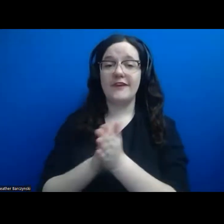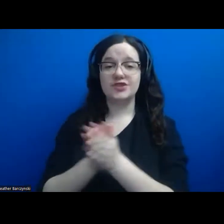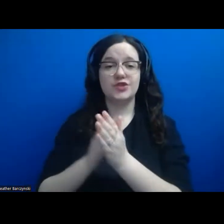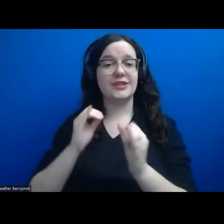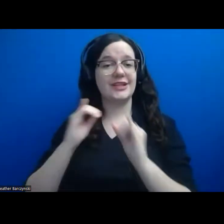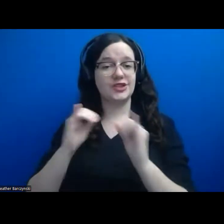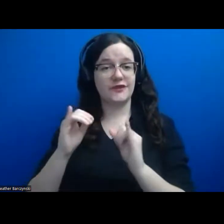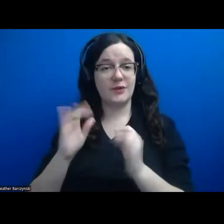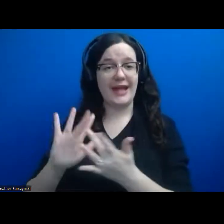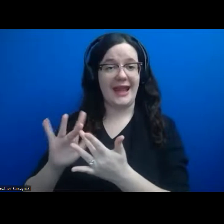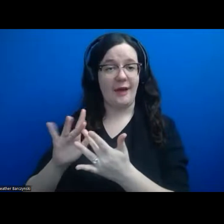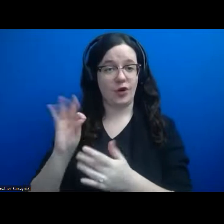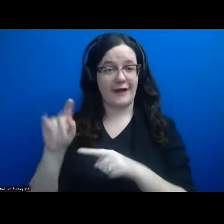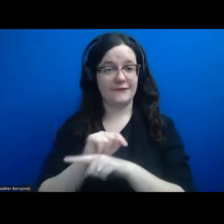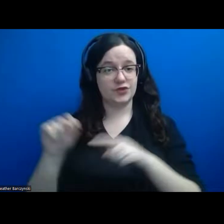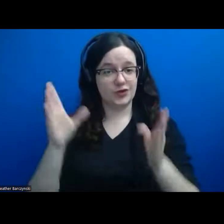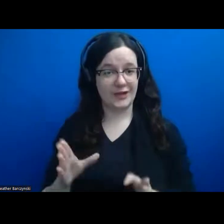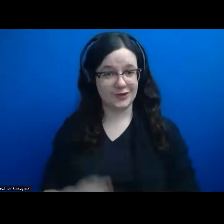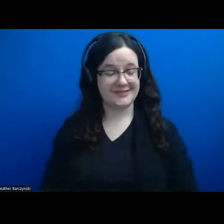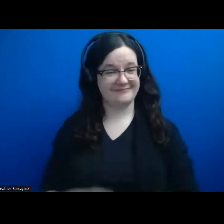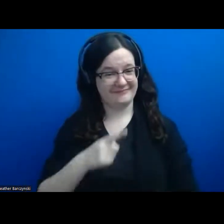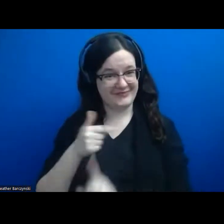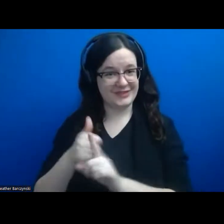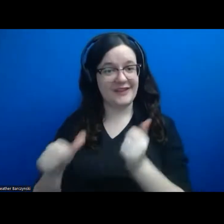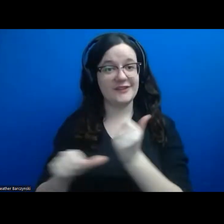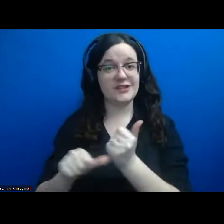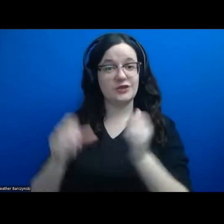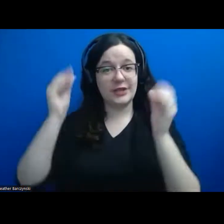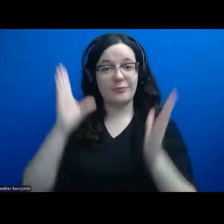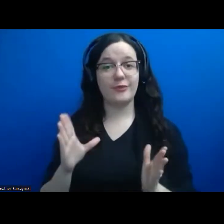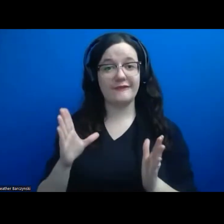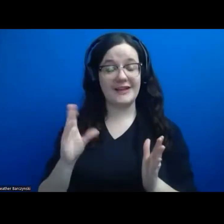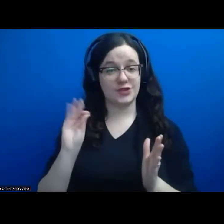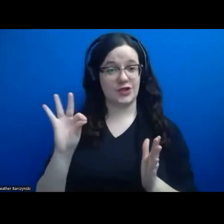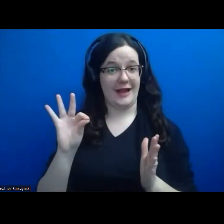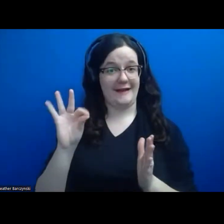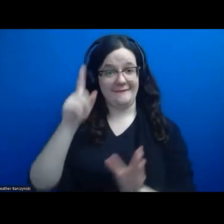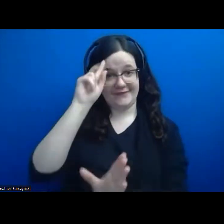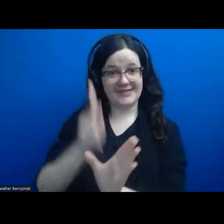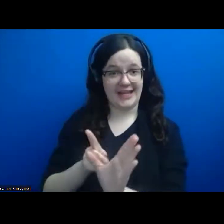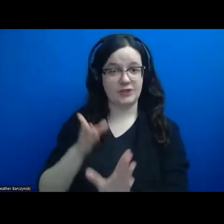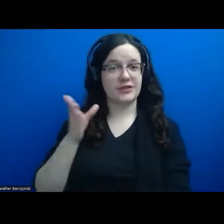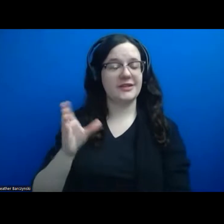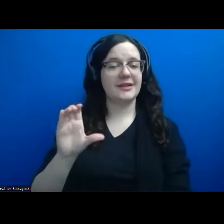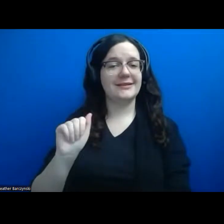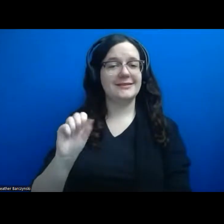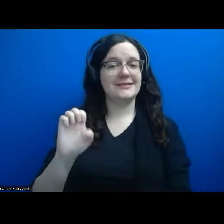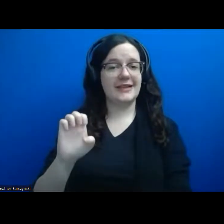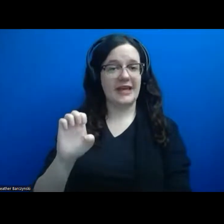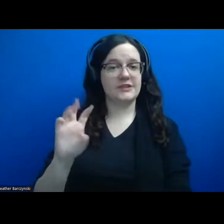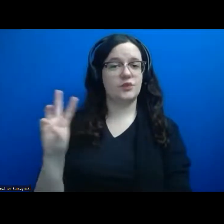She is an associate professor of psychiatry at Case Western Reserve